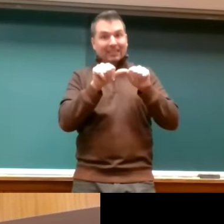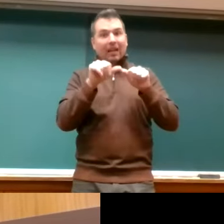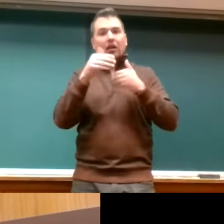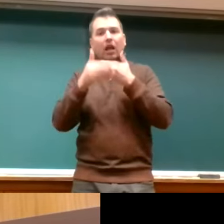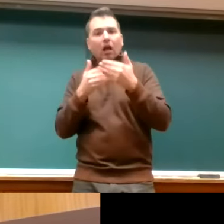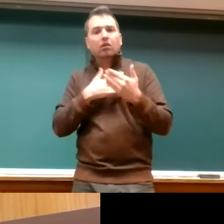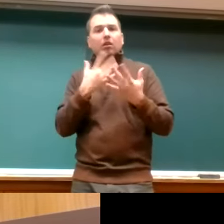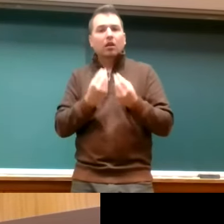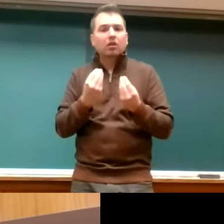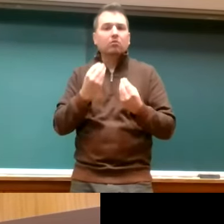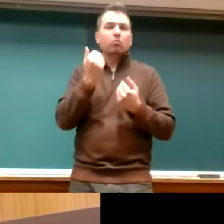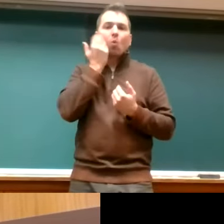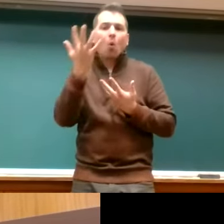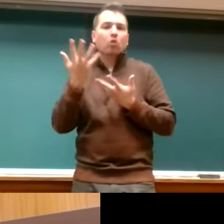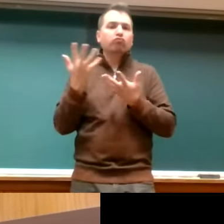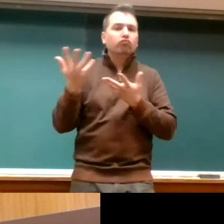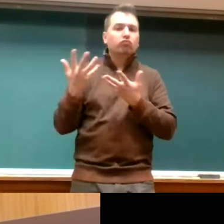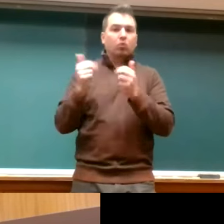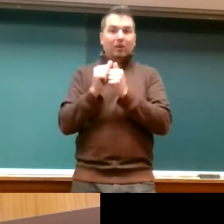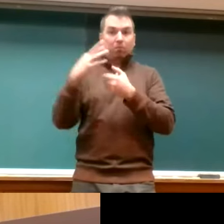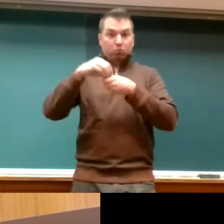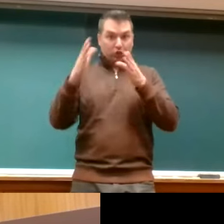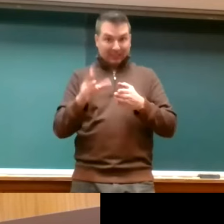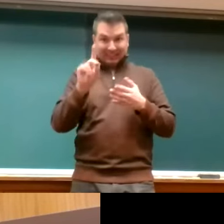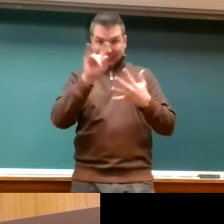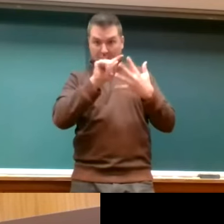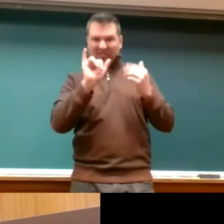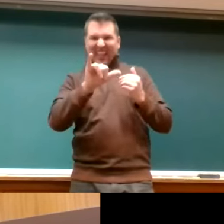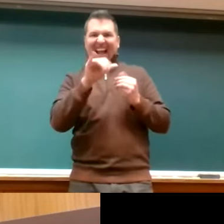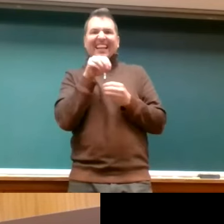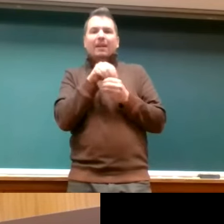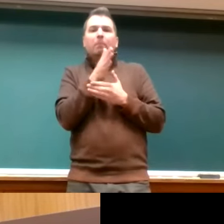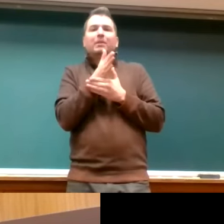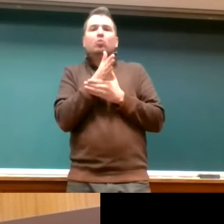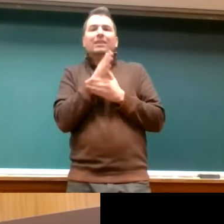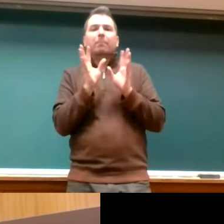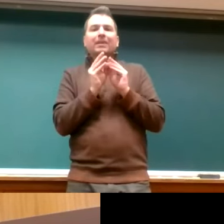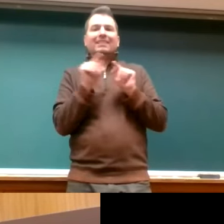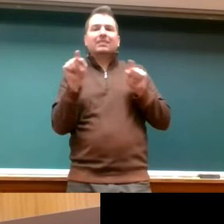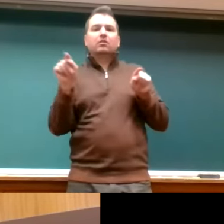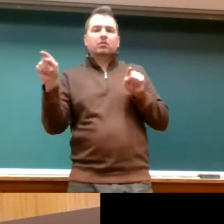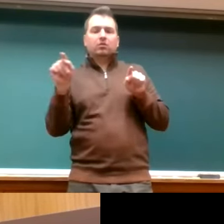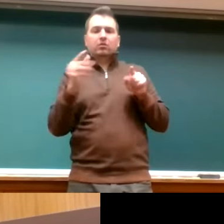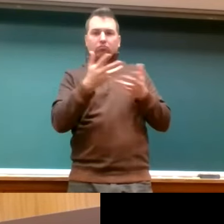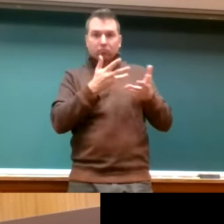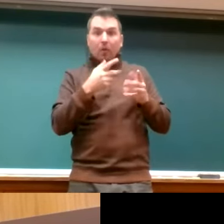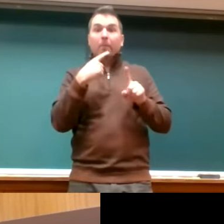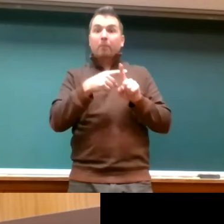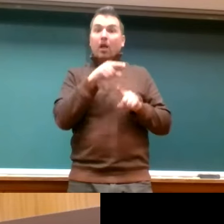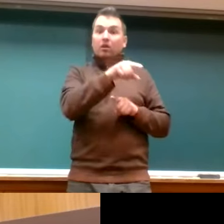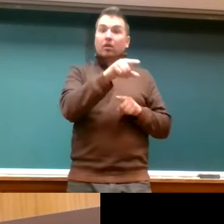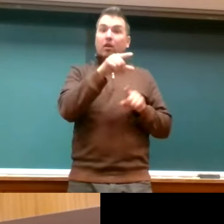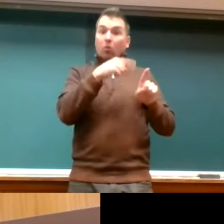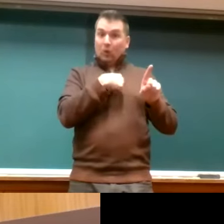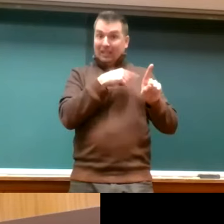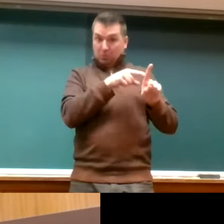participants? So that's another way. And then we ask again, if that's not enough, we ask participants to evaluate their leader every week on one